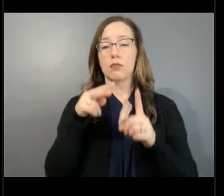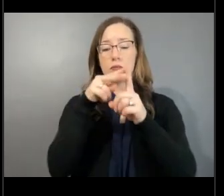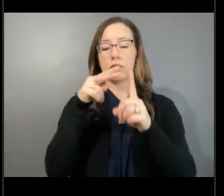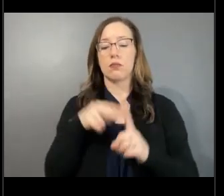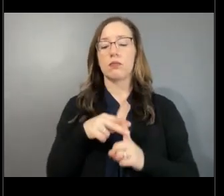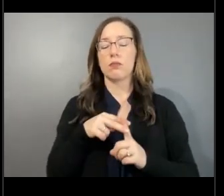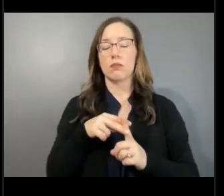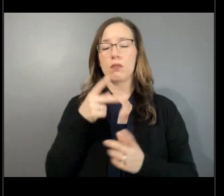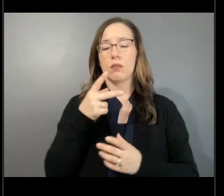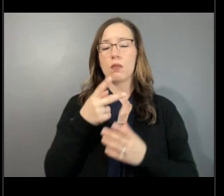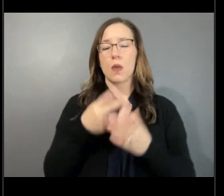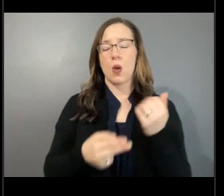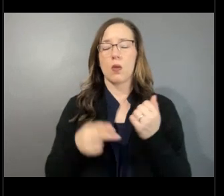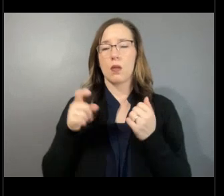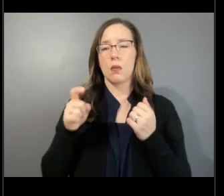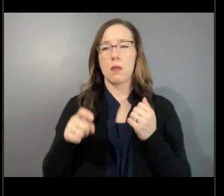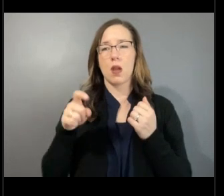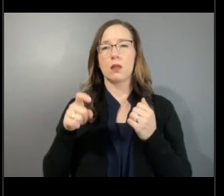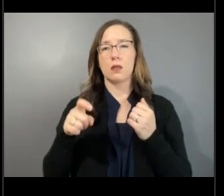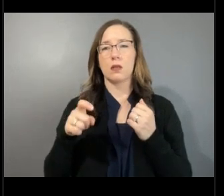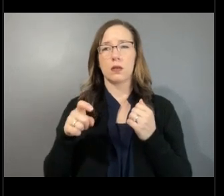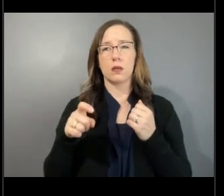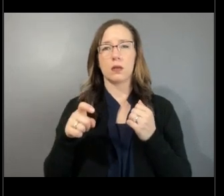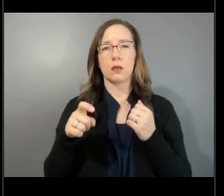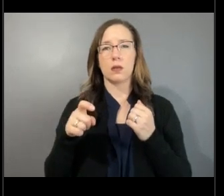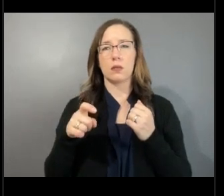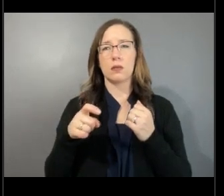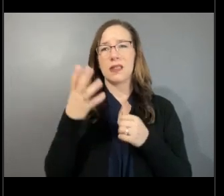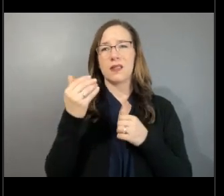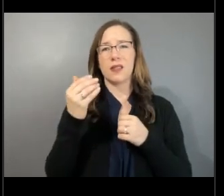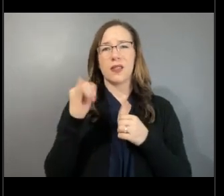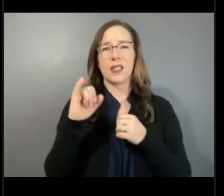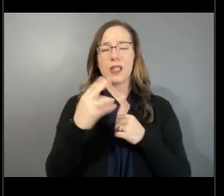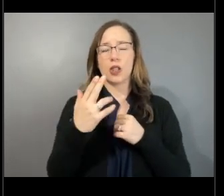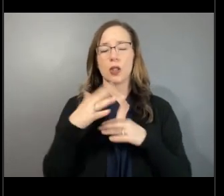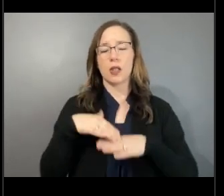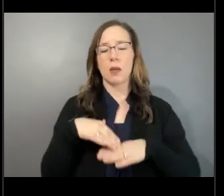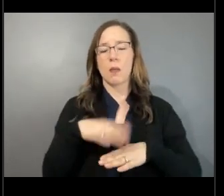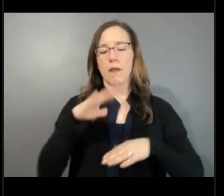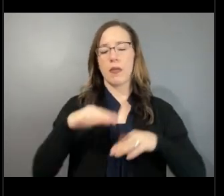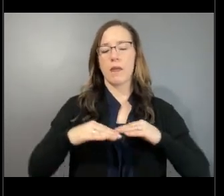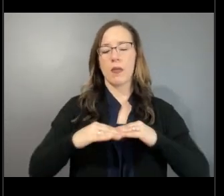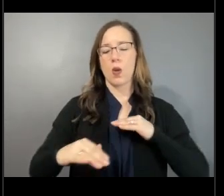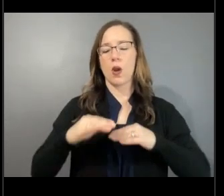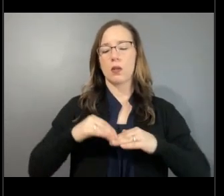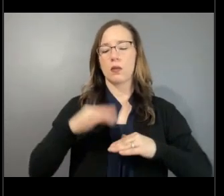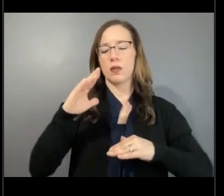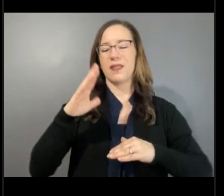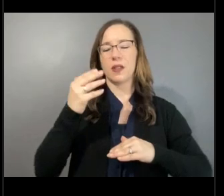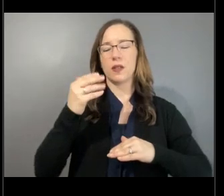both receptacles must be at 15 inches above the floor.